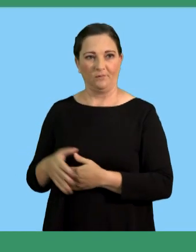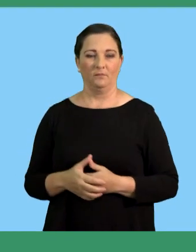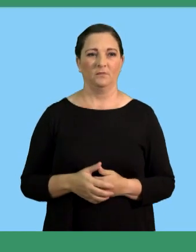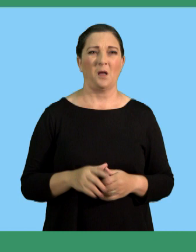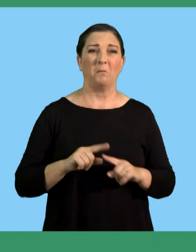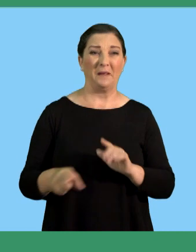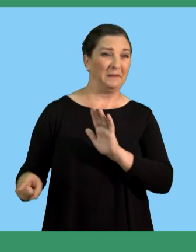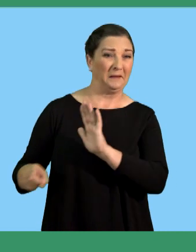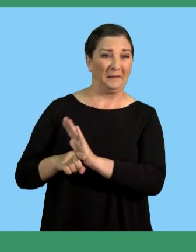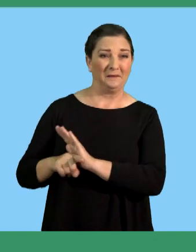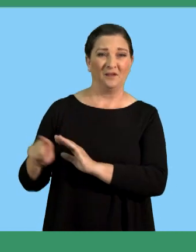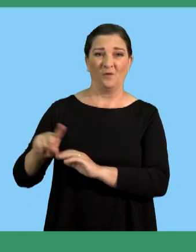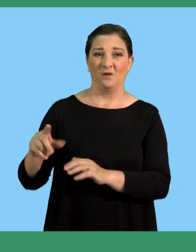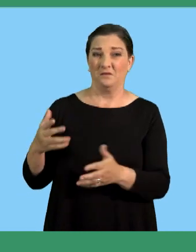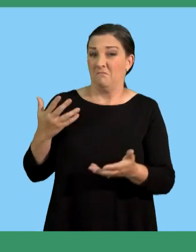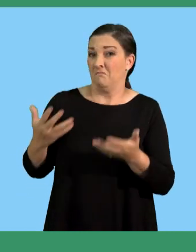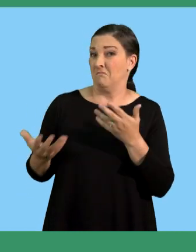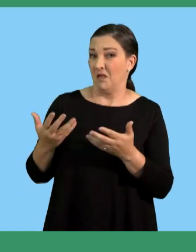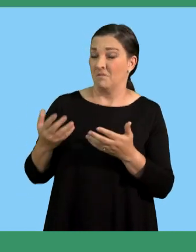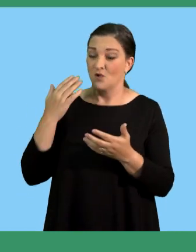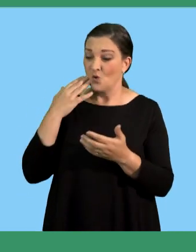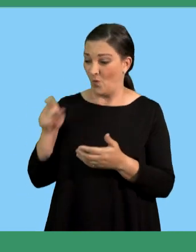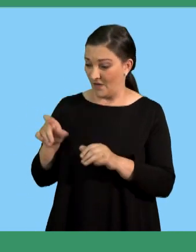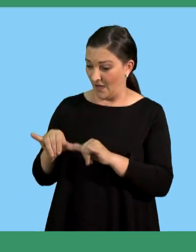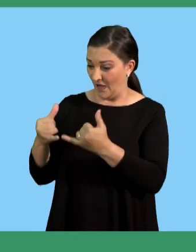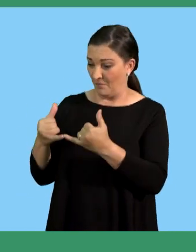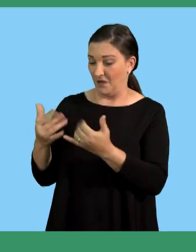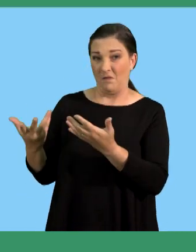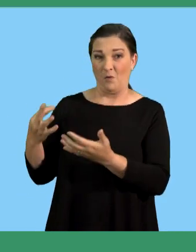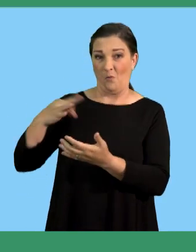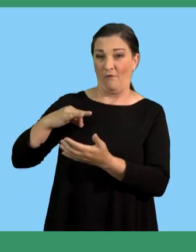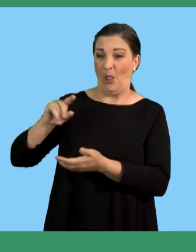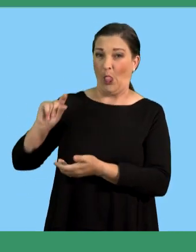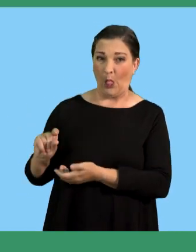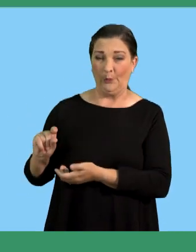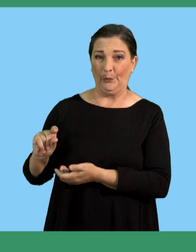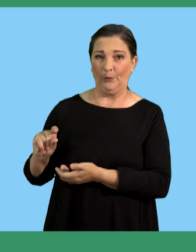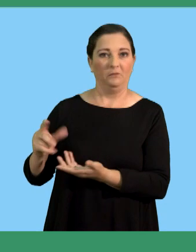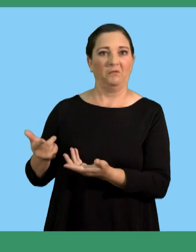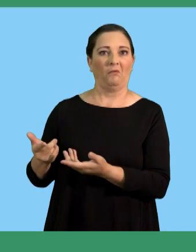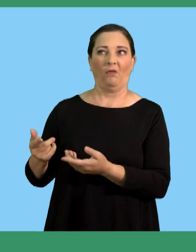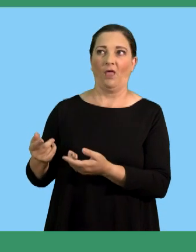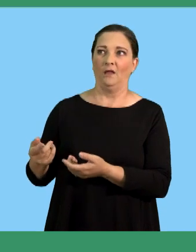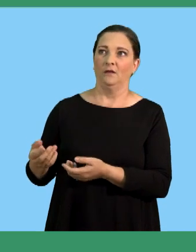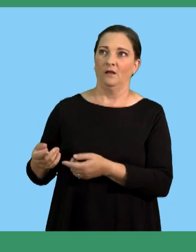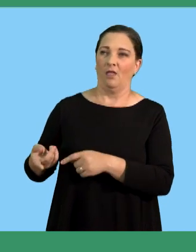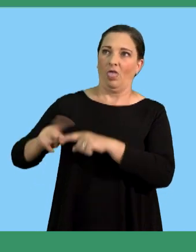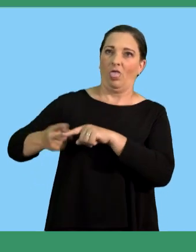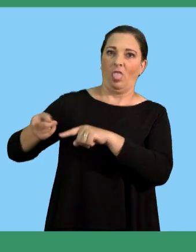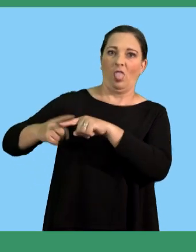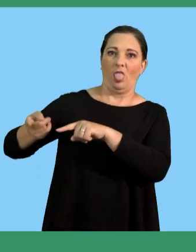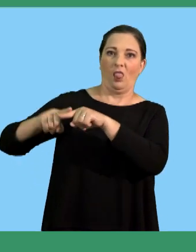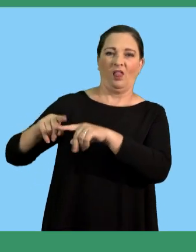Shareholders may receive less dividends or no dividends when company profits are low. So basically we're talking about the impact